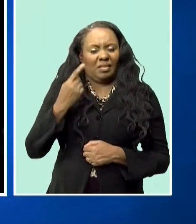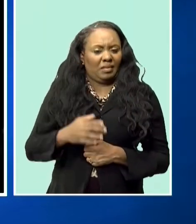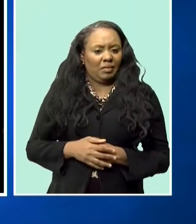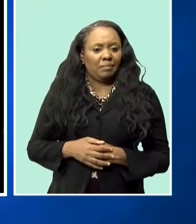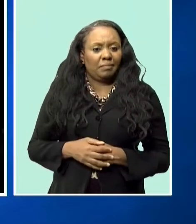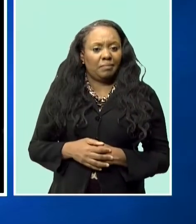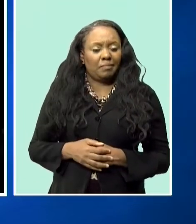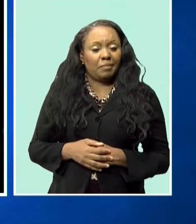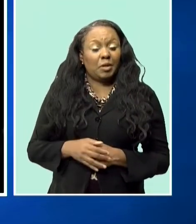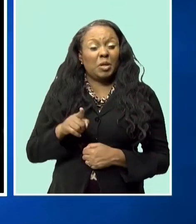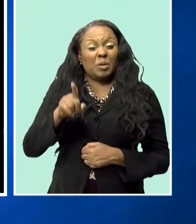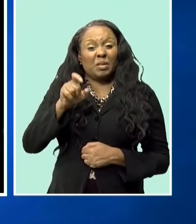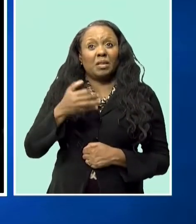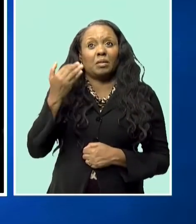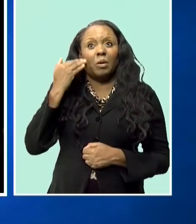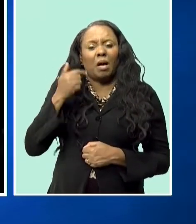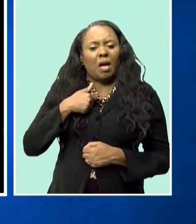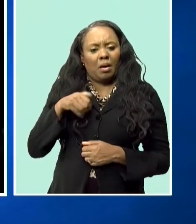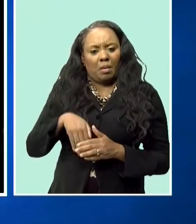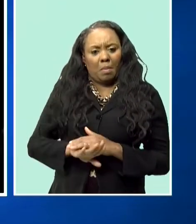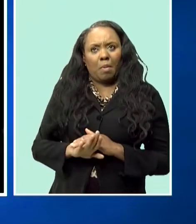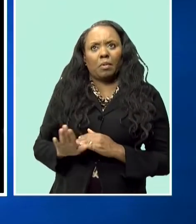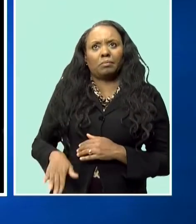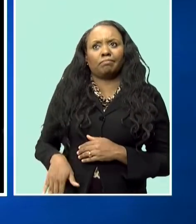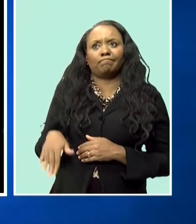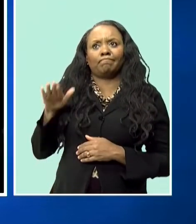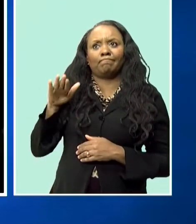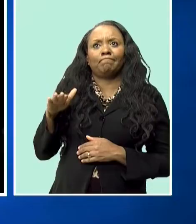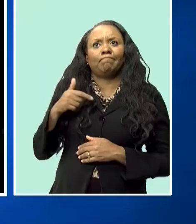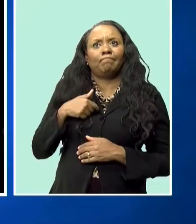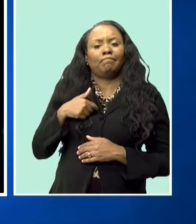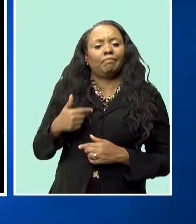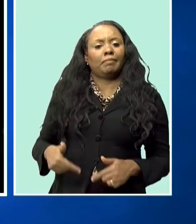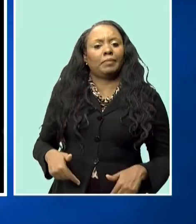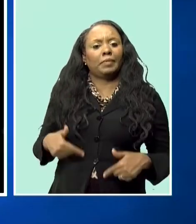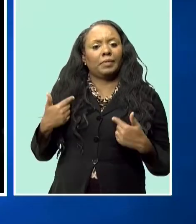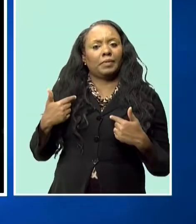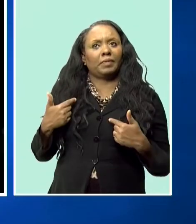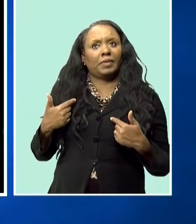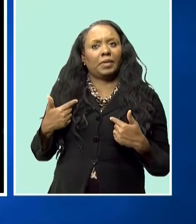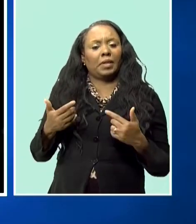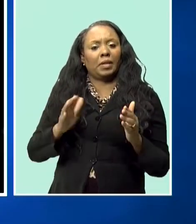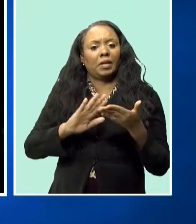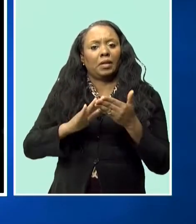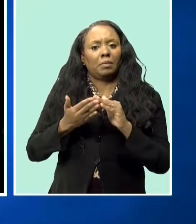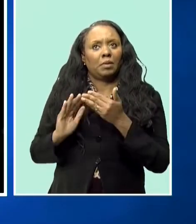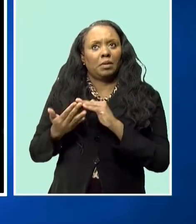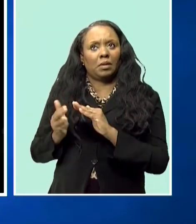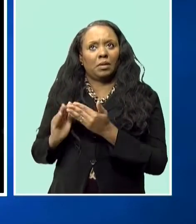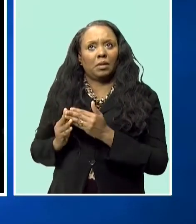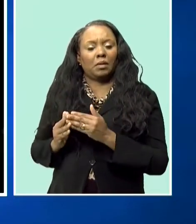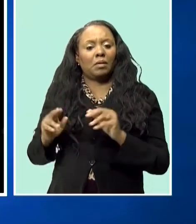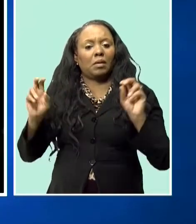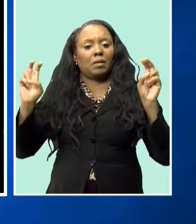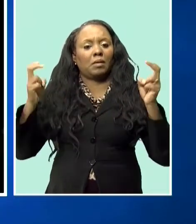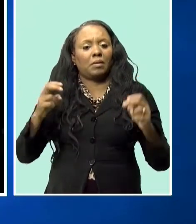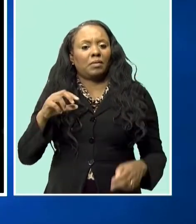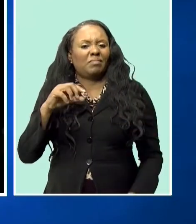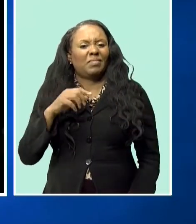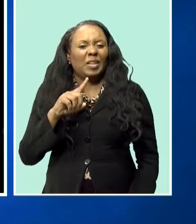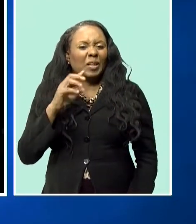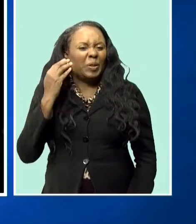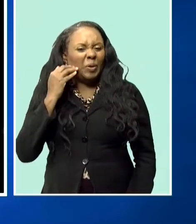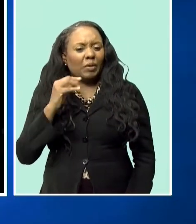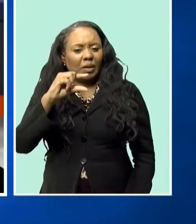that. I was born and raised, and I'm currently living in a community which is deemed ghetto.